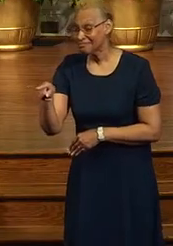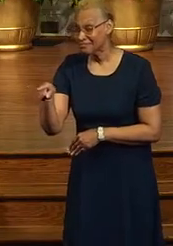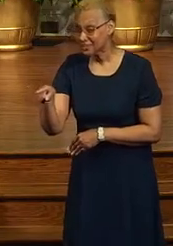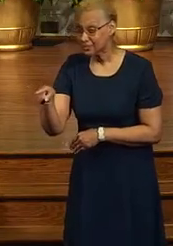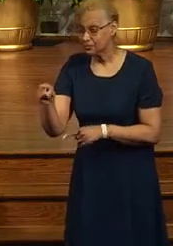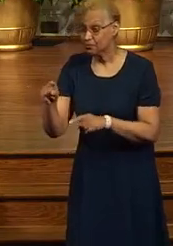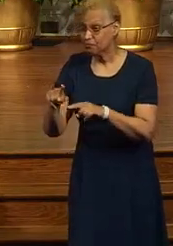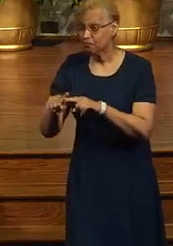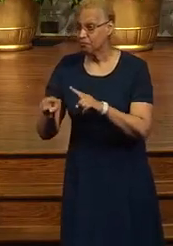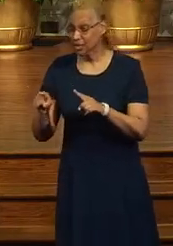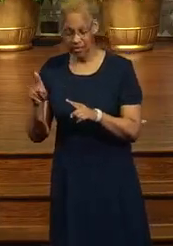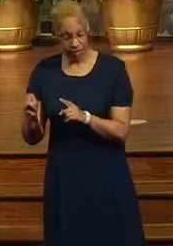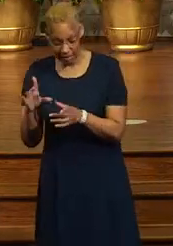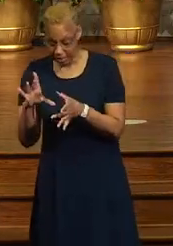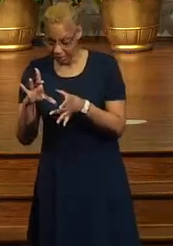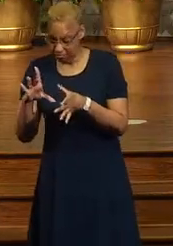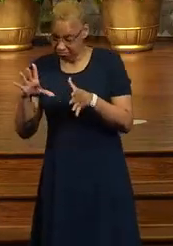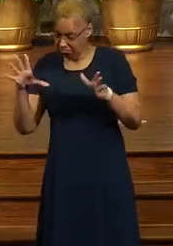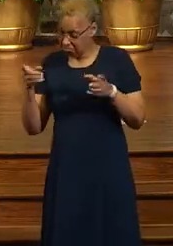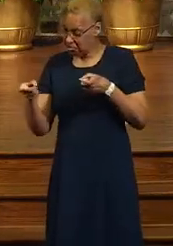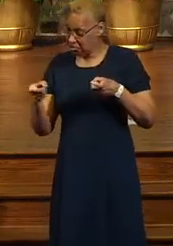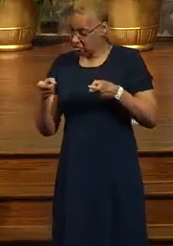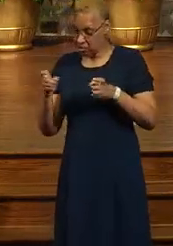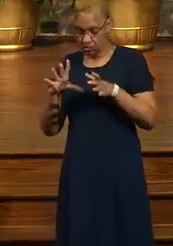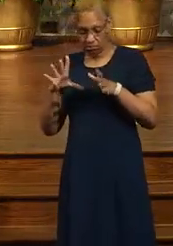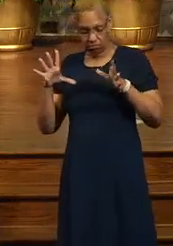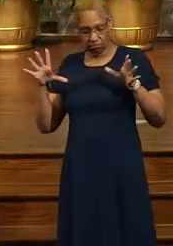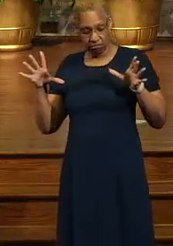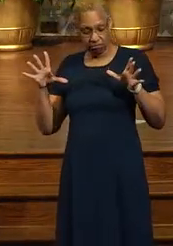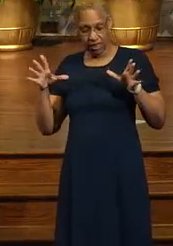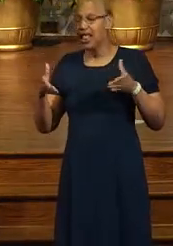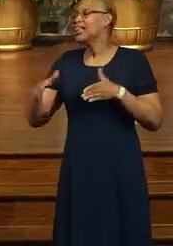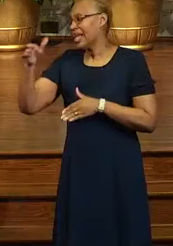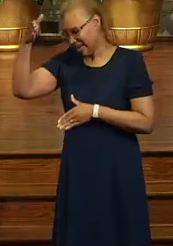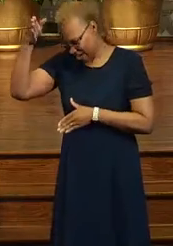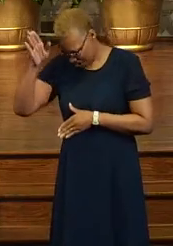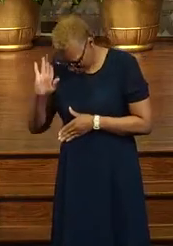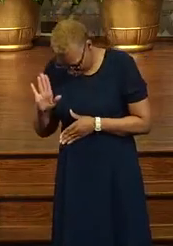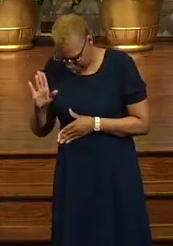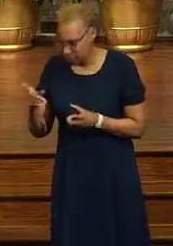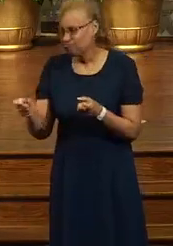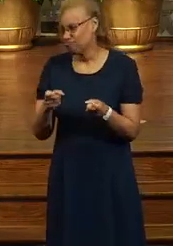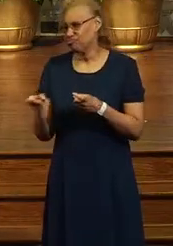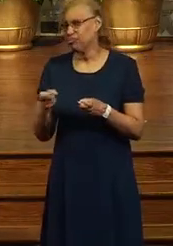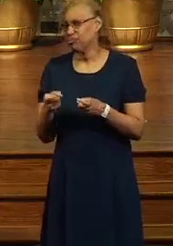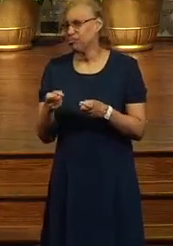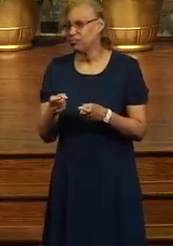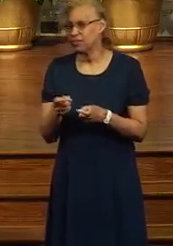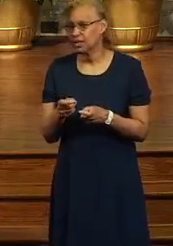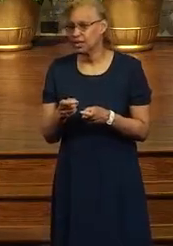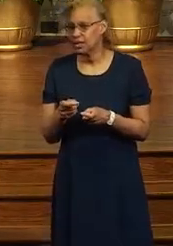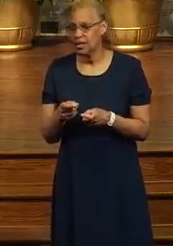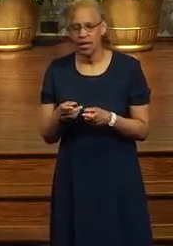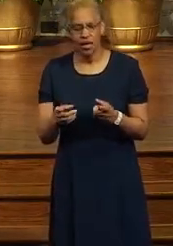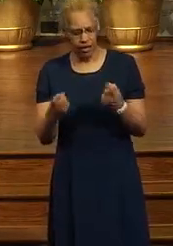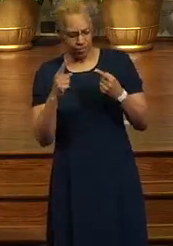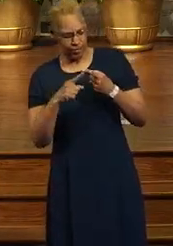But you've got to let go and let God. Come to my car